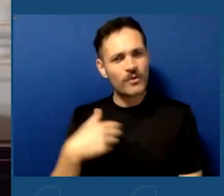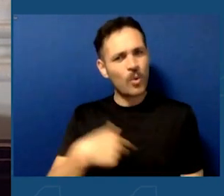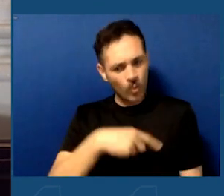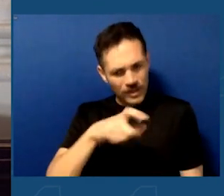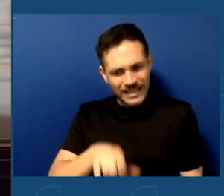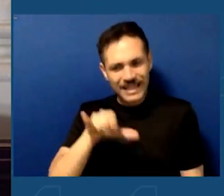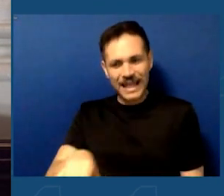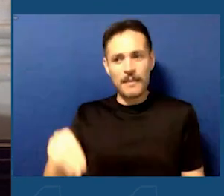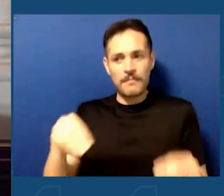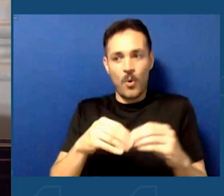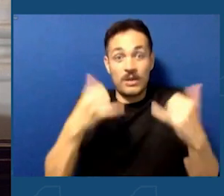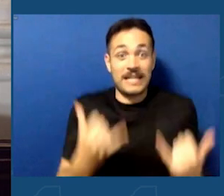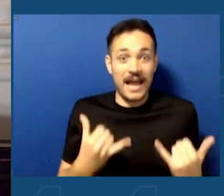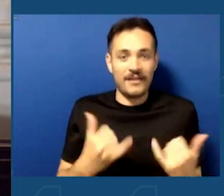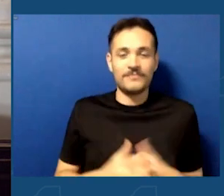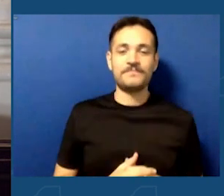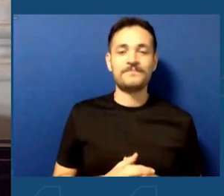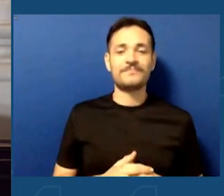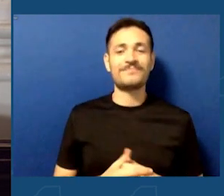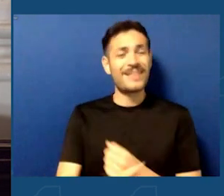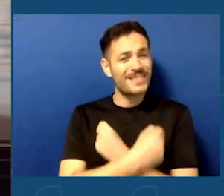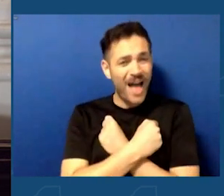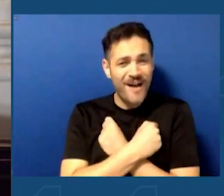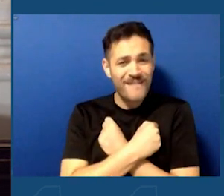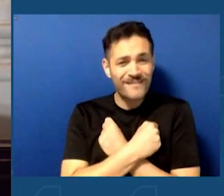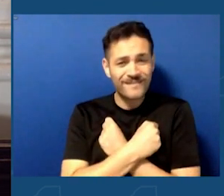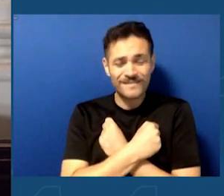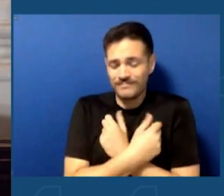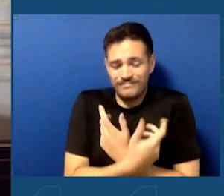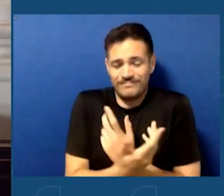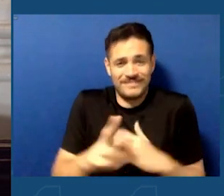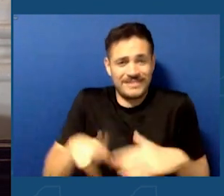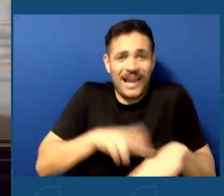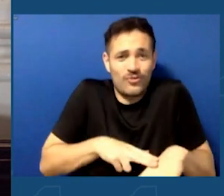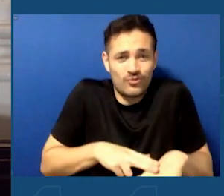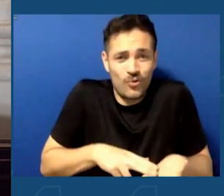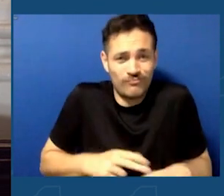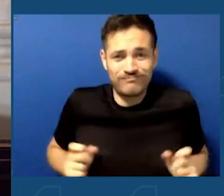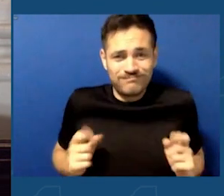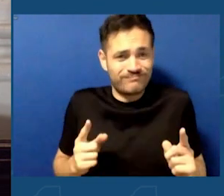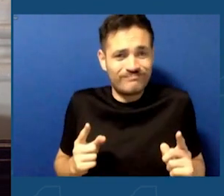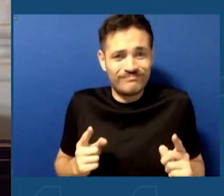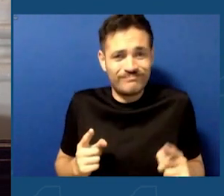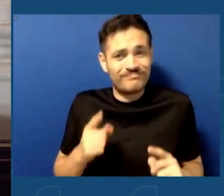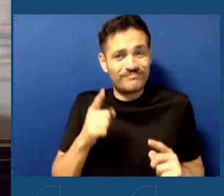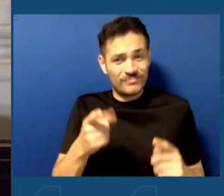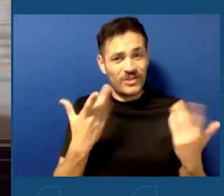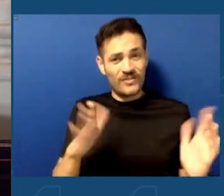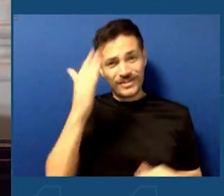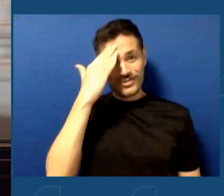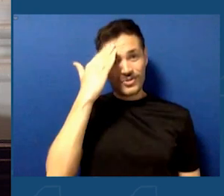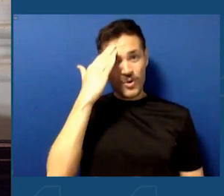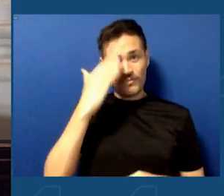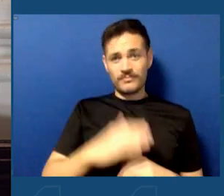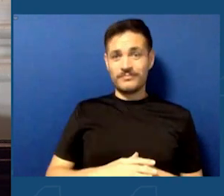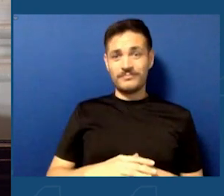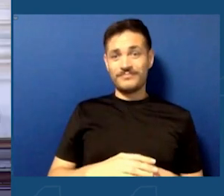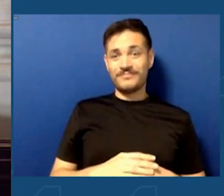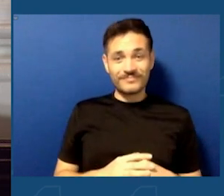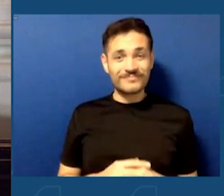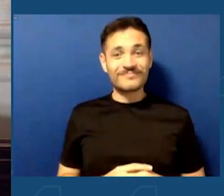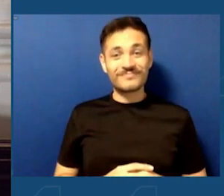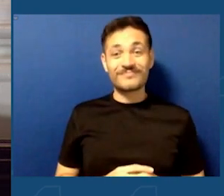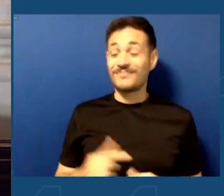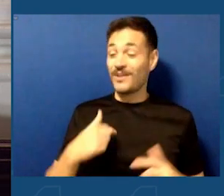ever. Love is natural. You know it right away from the moment you take your first breath. So I'm excited to be with